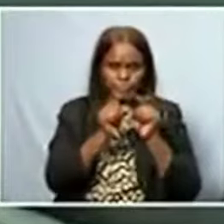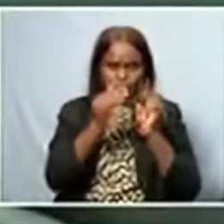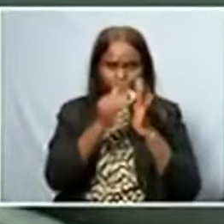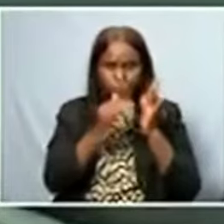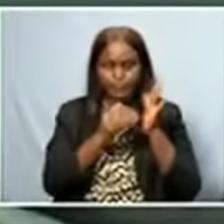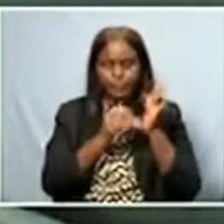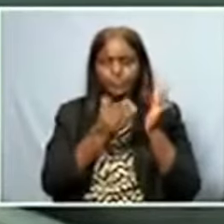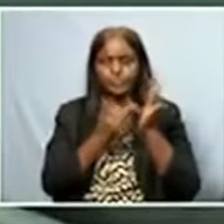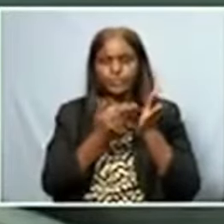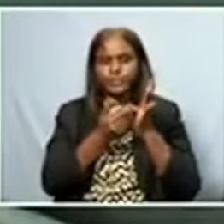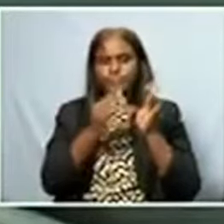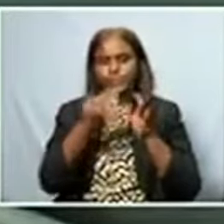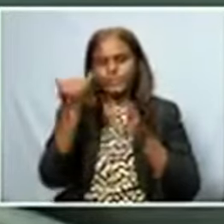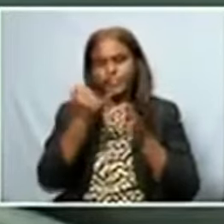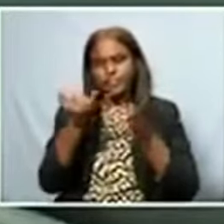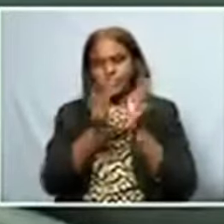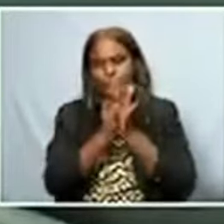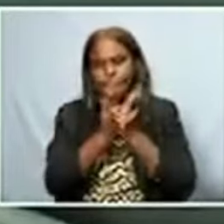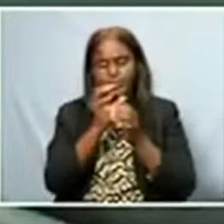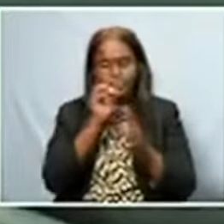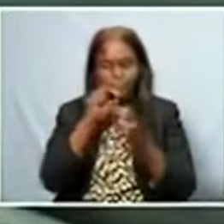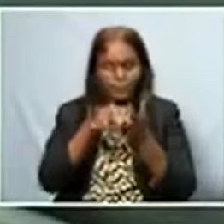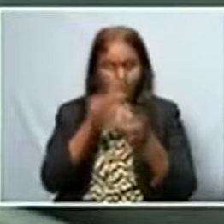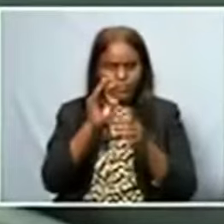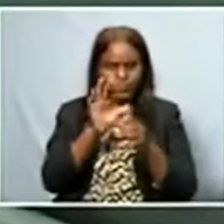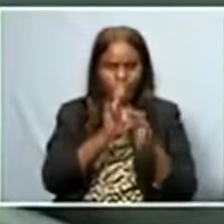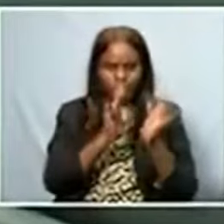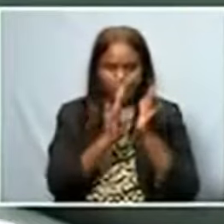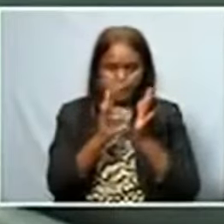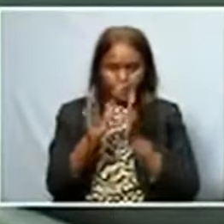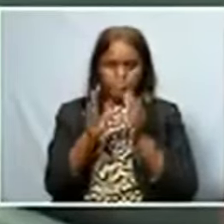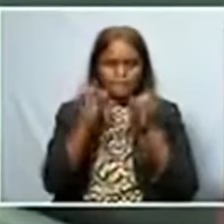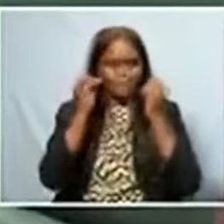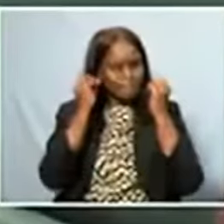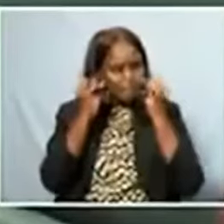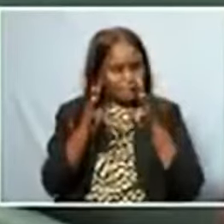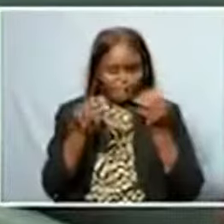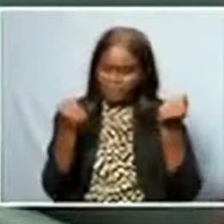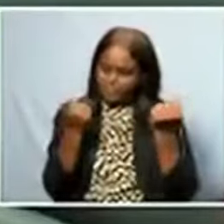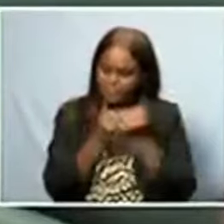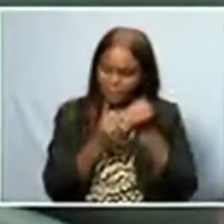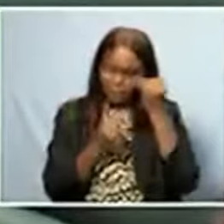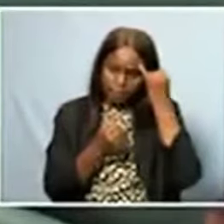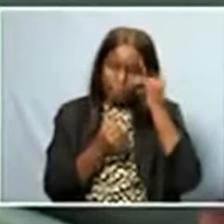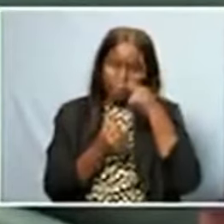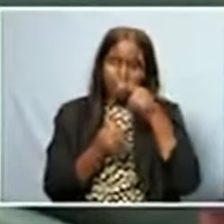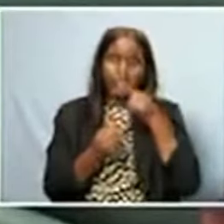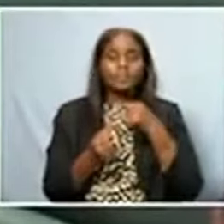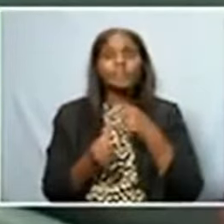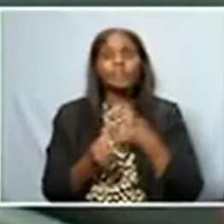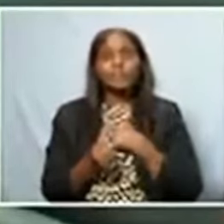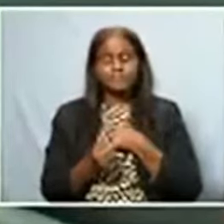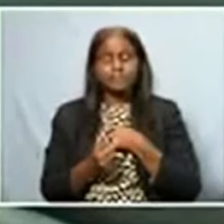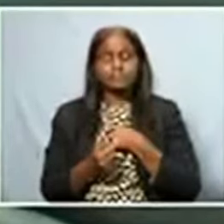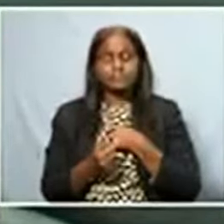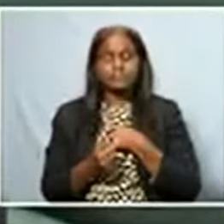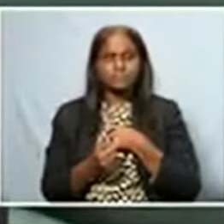outlined in the Yellow Book, stands part of the estimates. As many as of that opinion say aye.